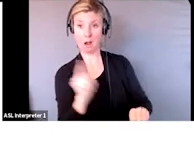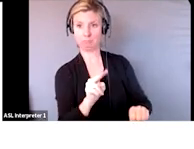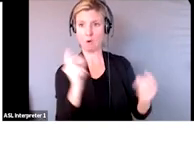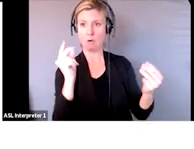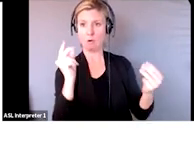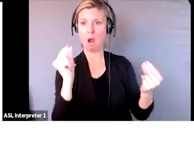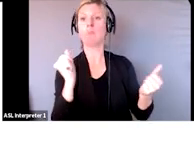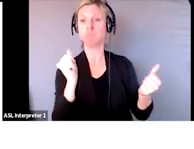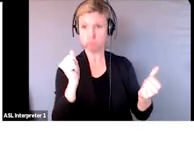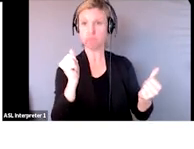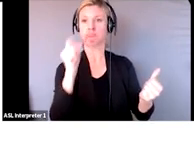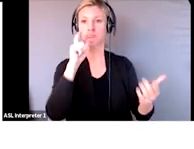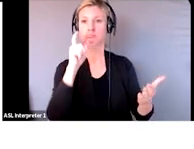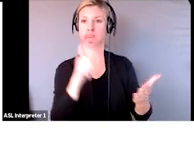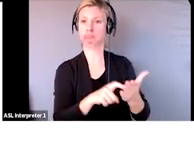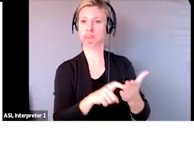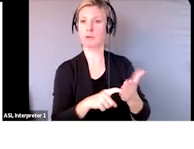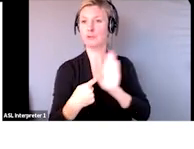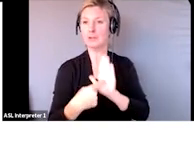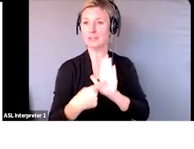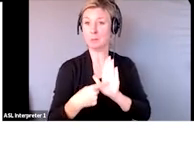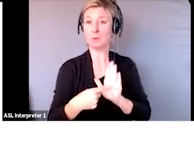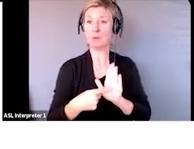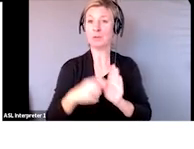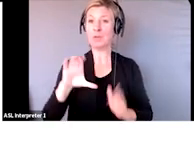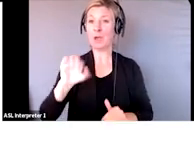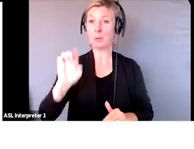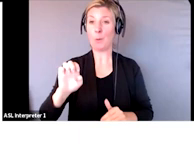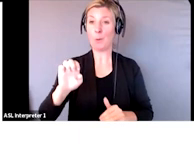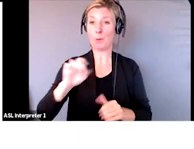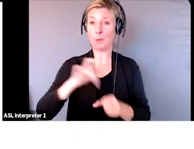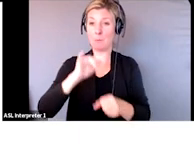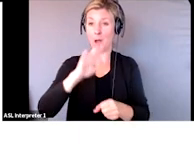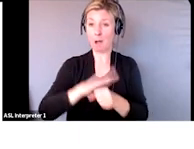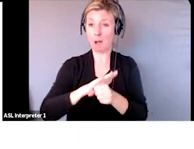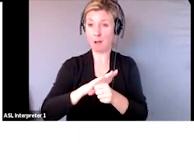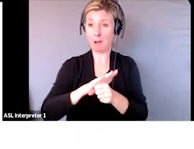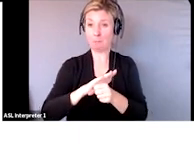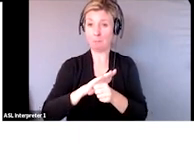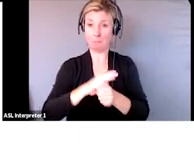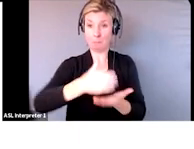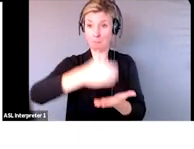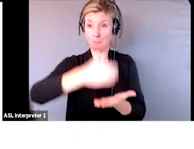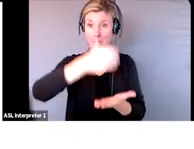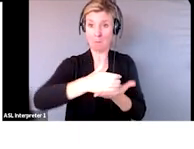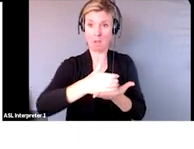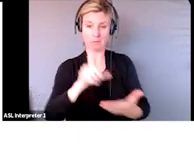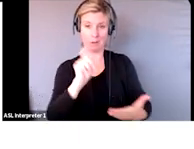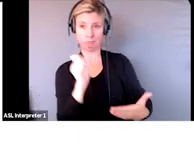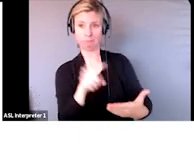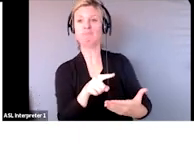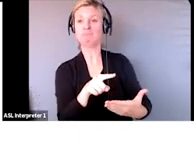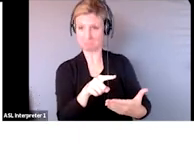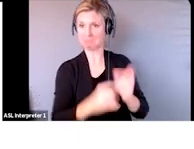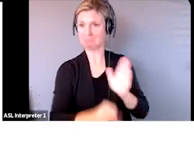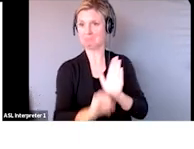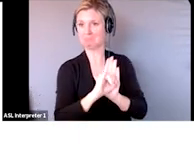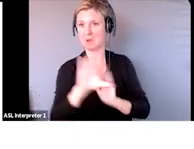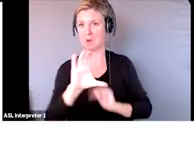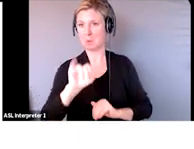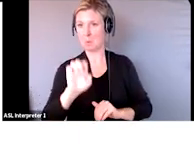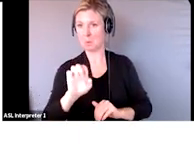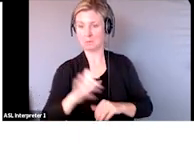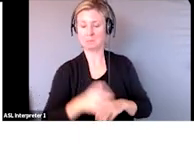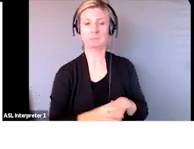For example, the silhouette of the Coke bottle. All of these things constitute intellectual property, and they are a little bit different than